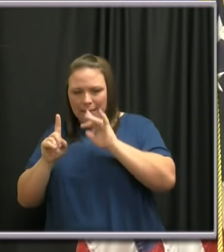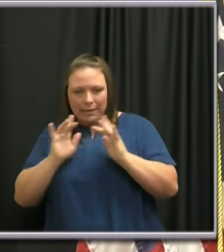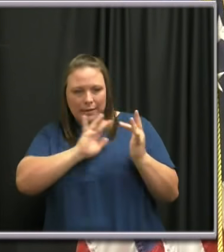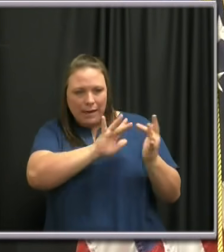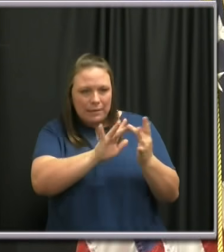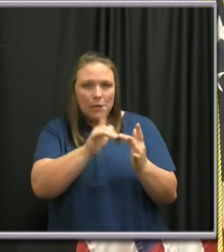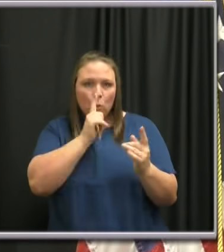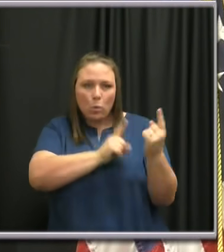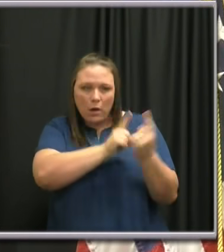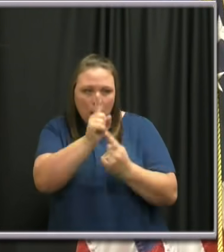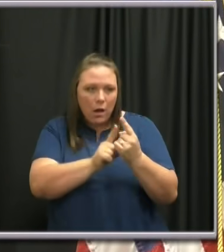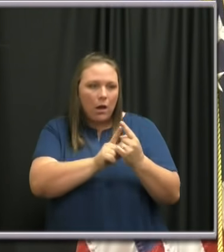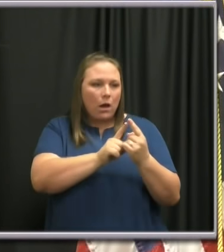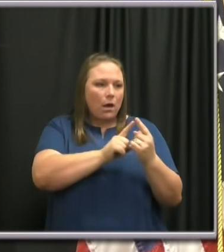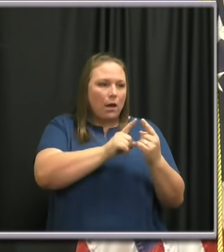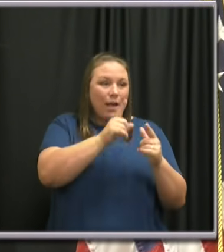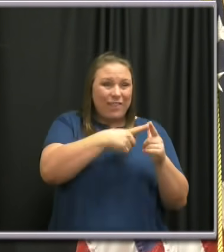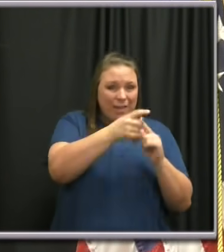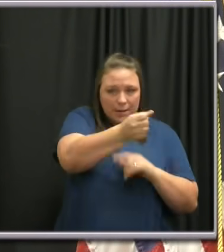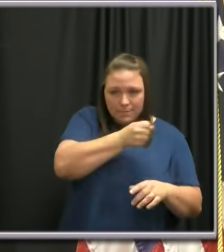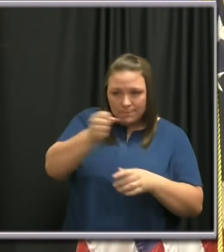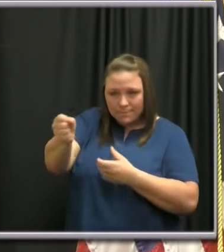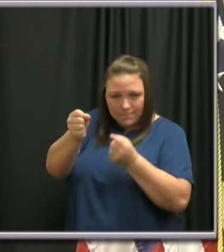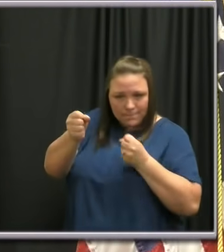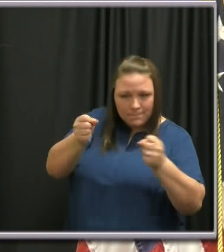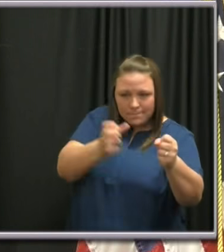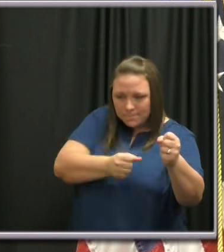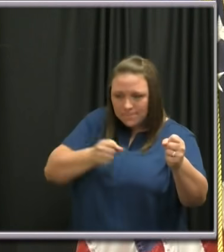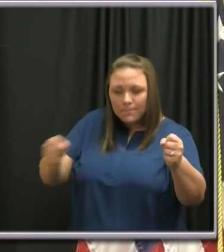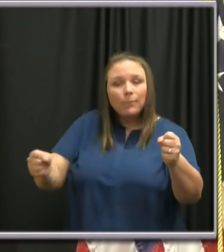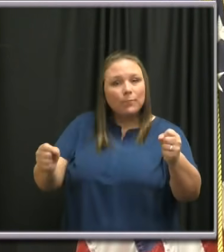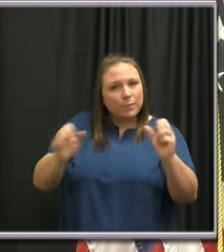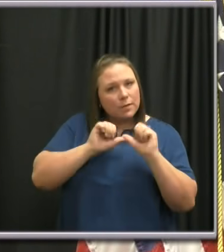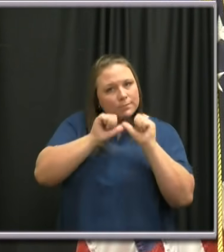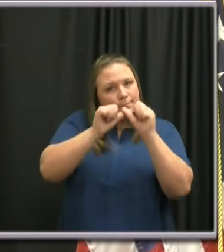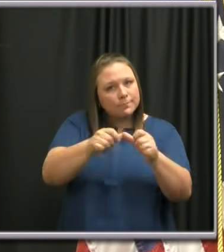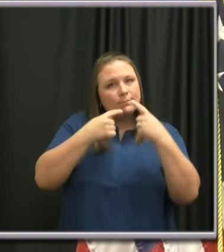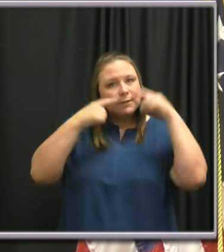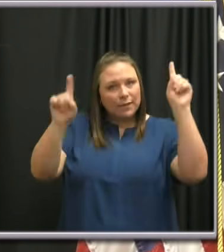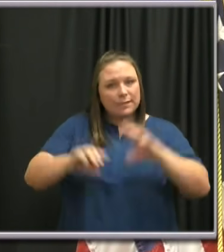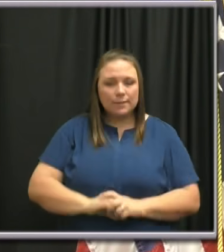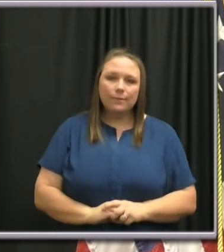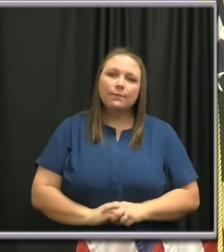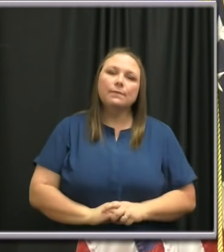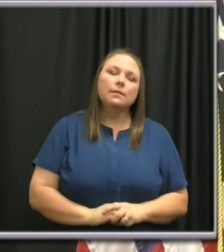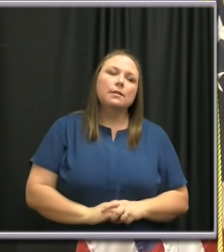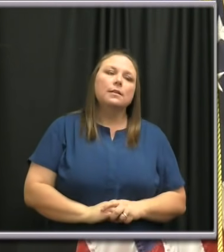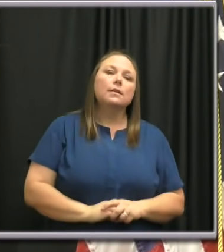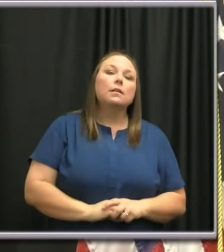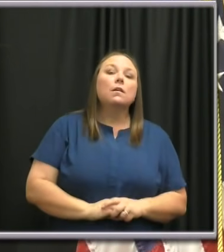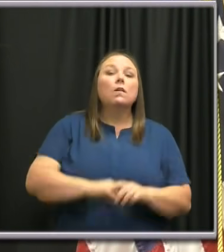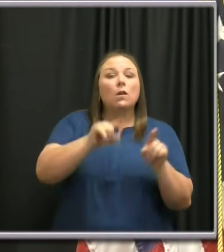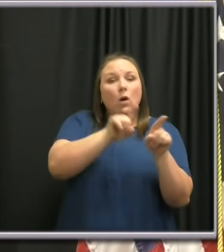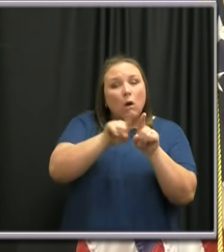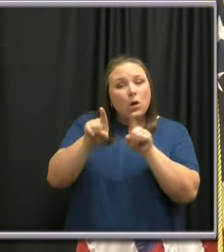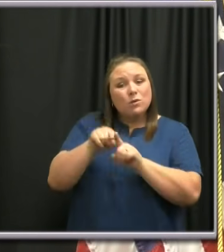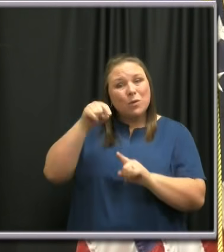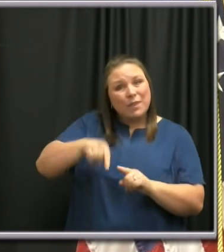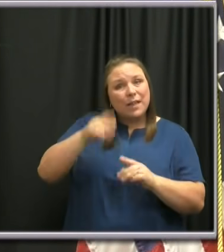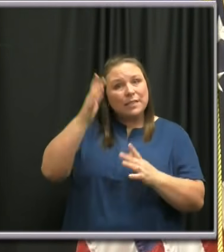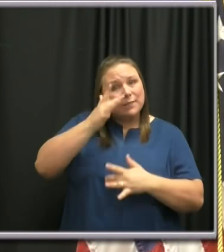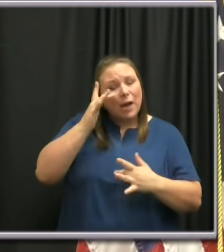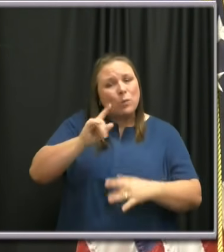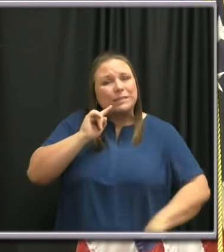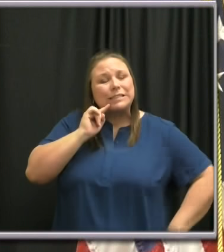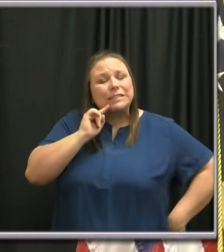quarantining is very effective, and we need to keep that moving. Last thing is, we need to take this virus